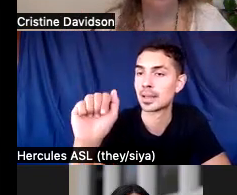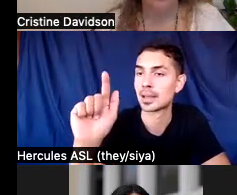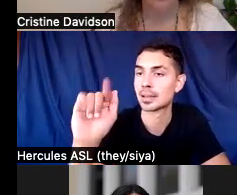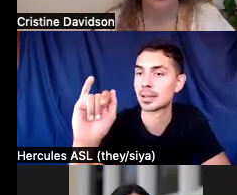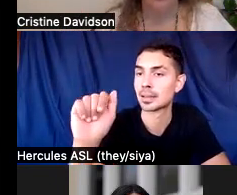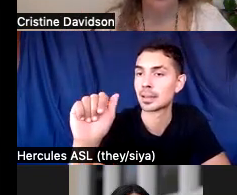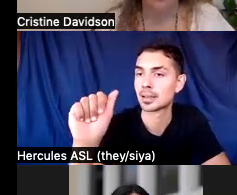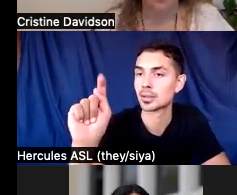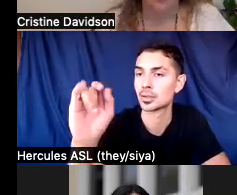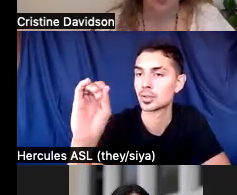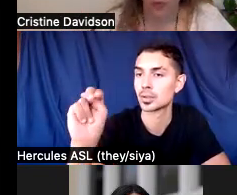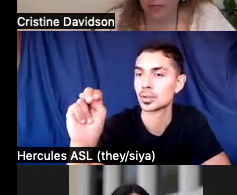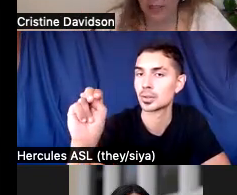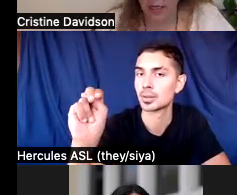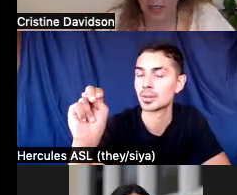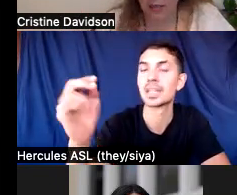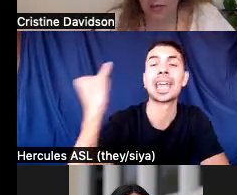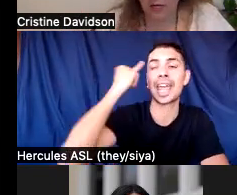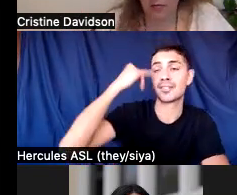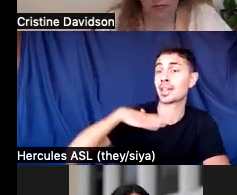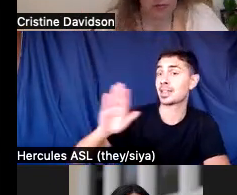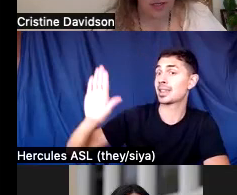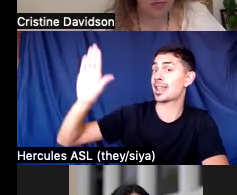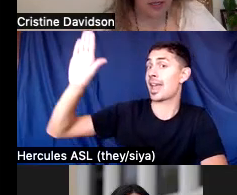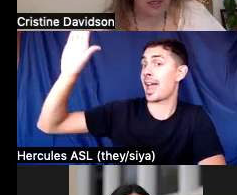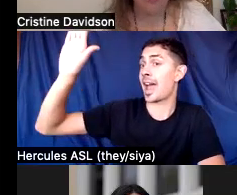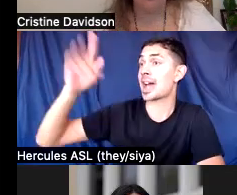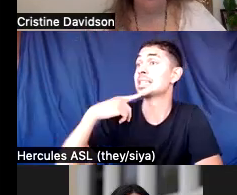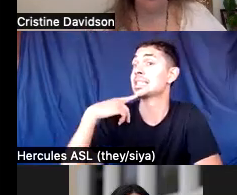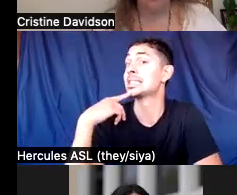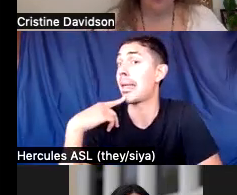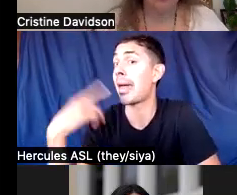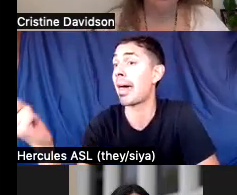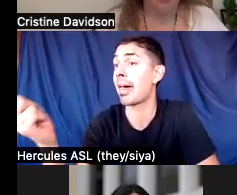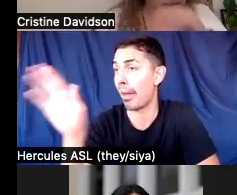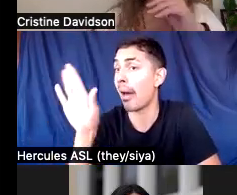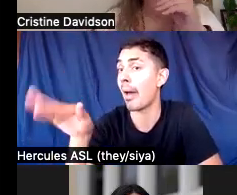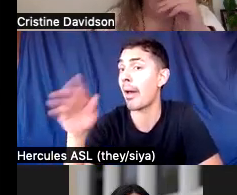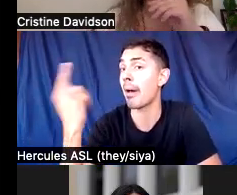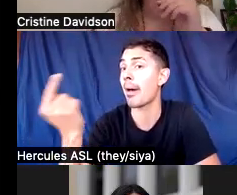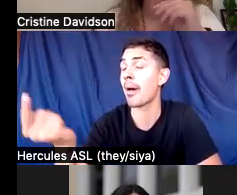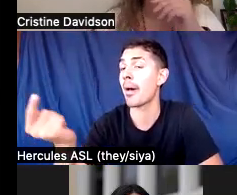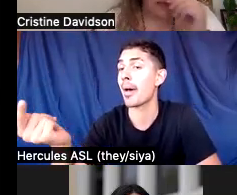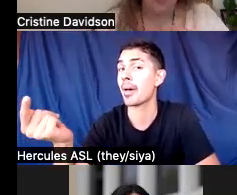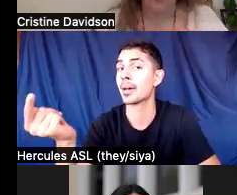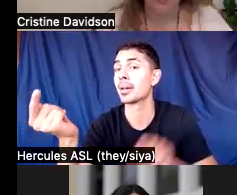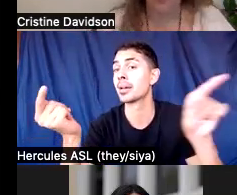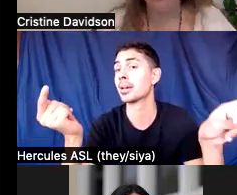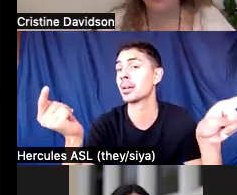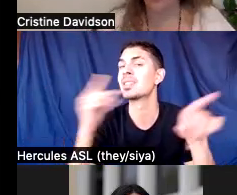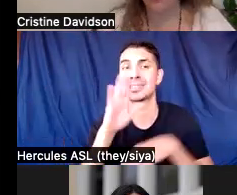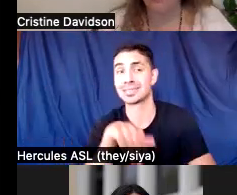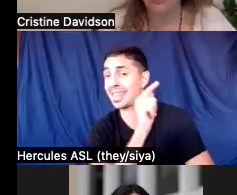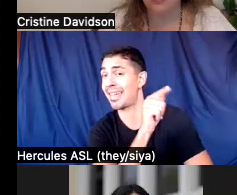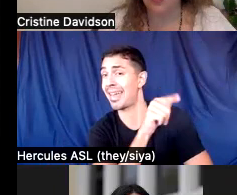Yeah. Yeah. So we may tell somebody, right? But it might not be, and